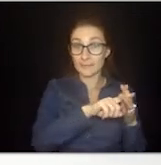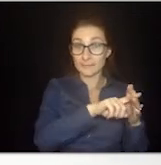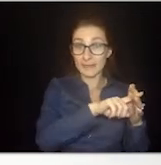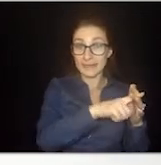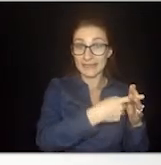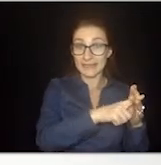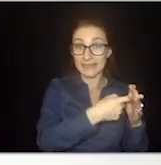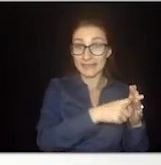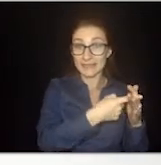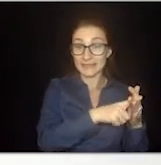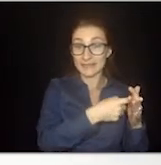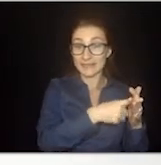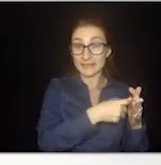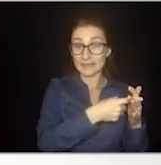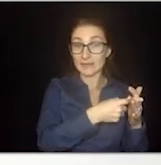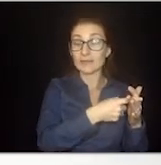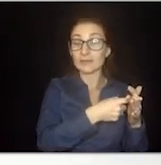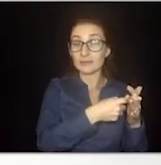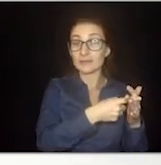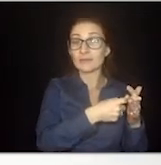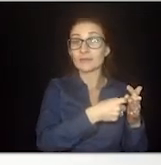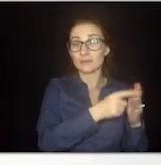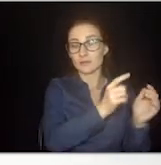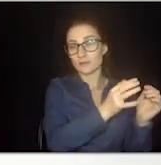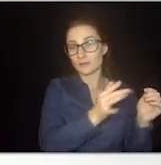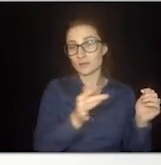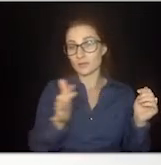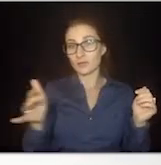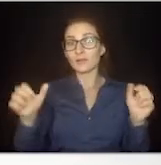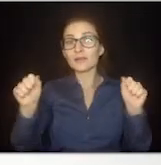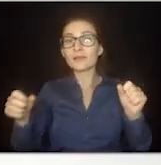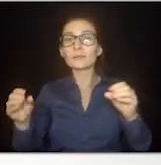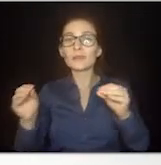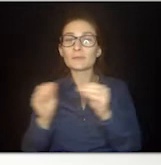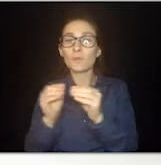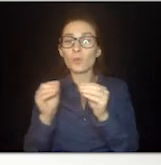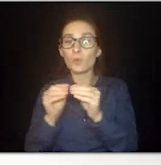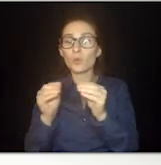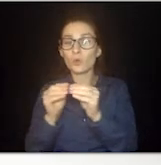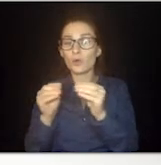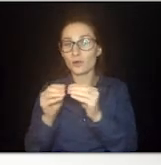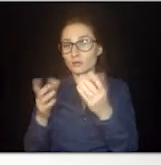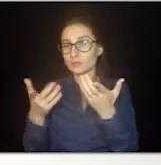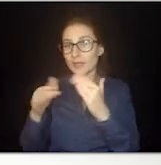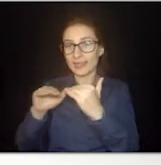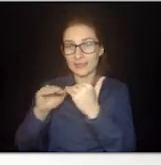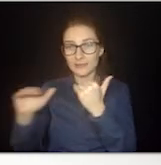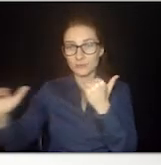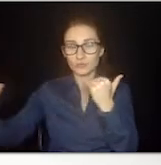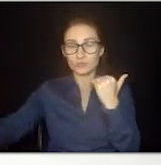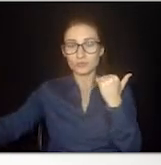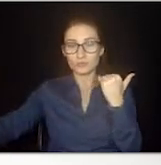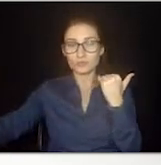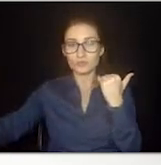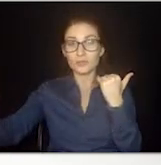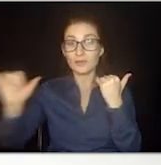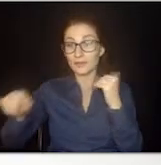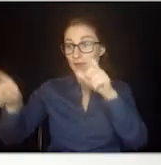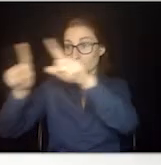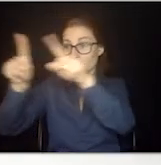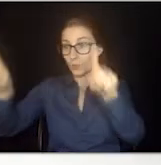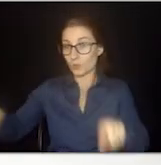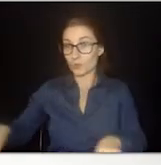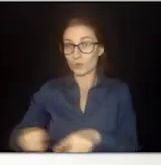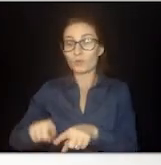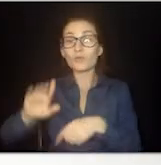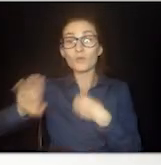that's kind of the beginning stage, then you can move to a more static, linear. This is one on